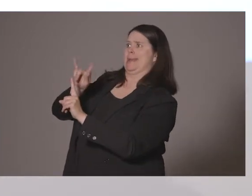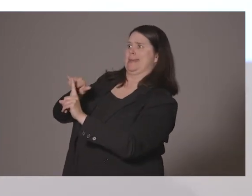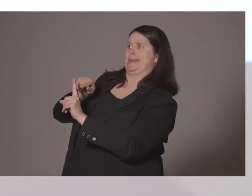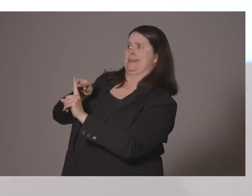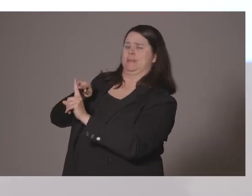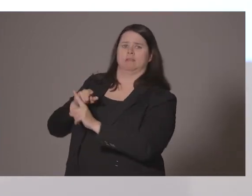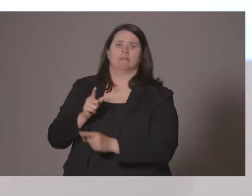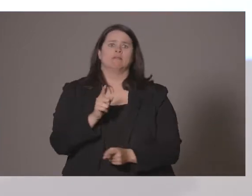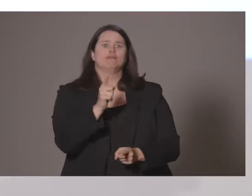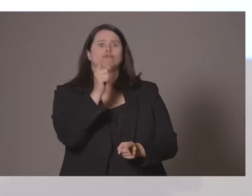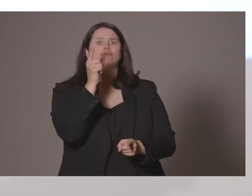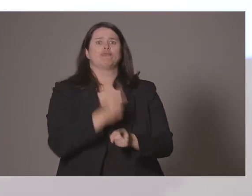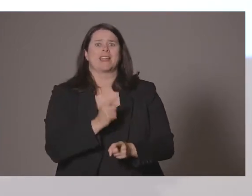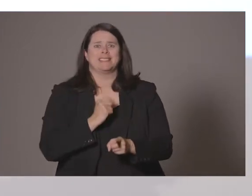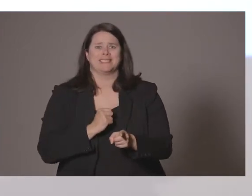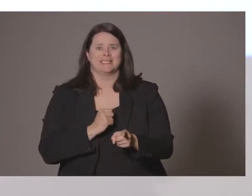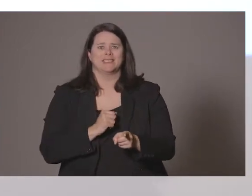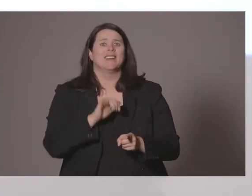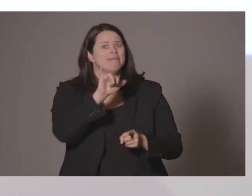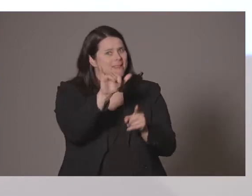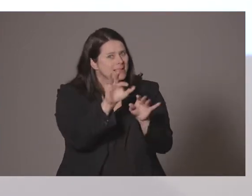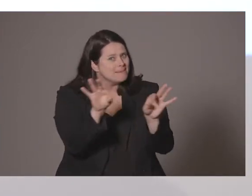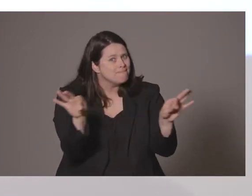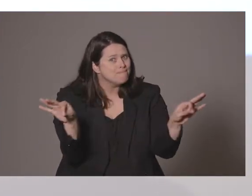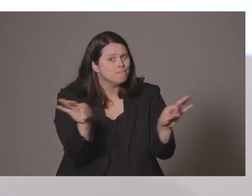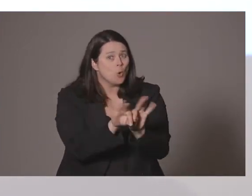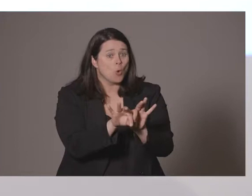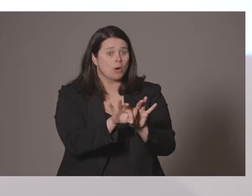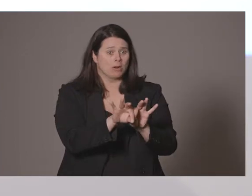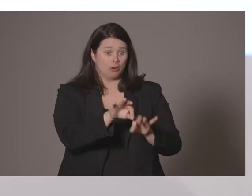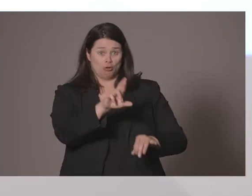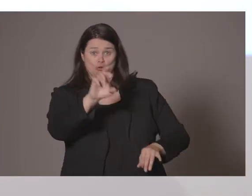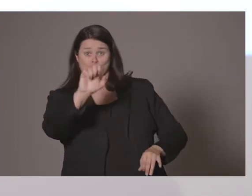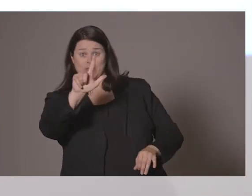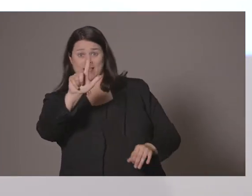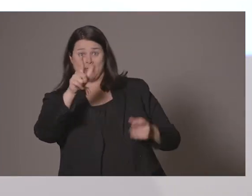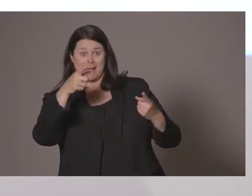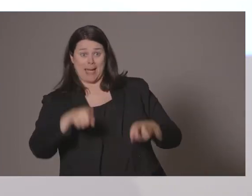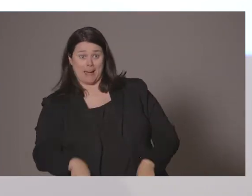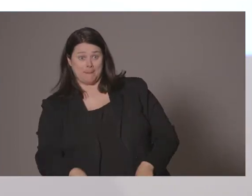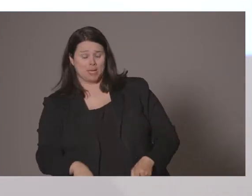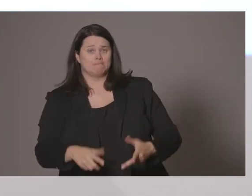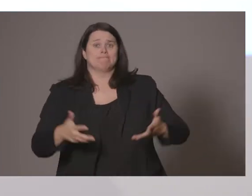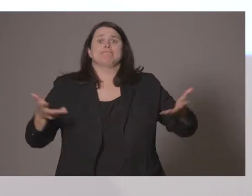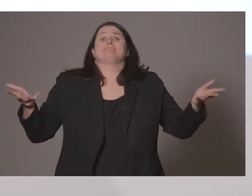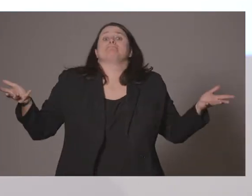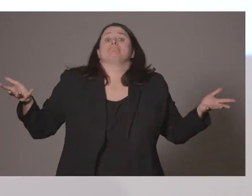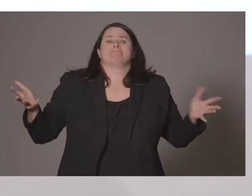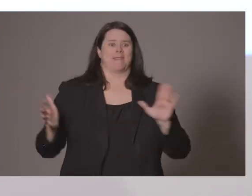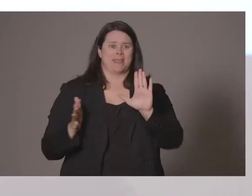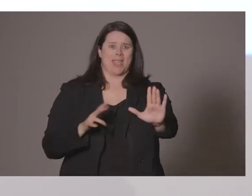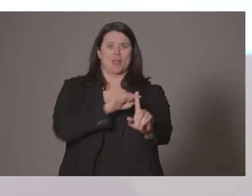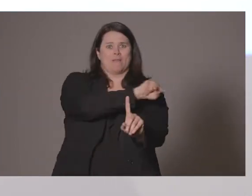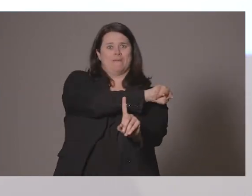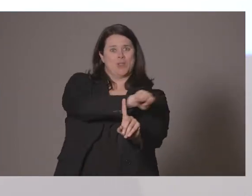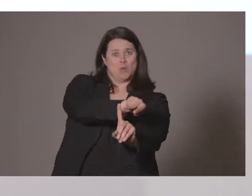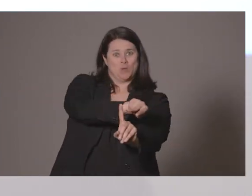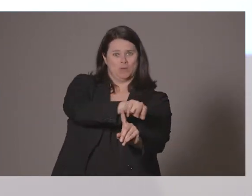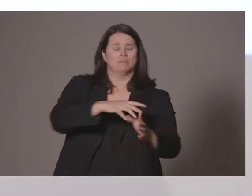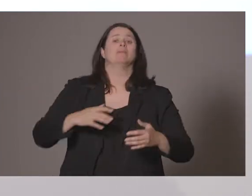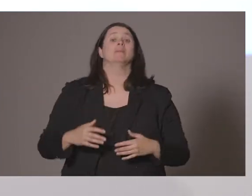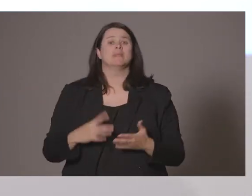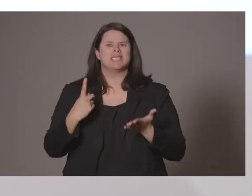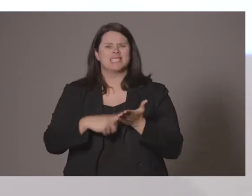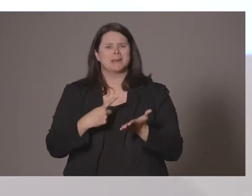this is really important because one of our favorite ways, I know for myself personally, is to